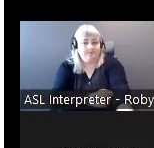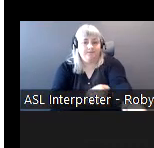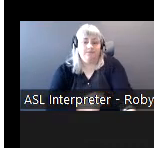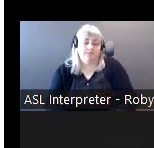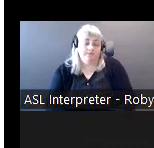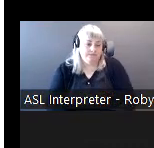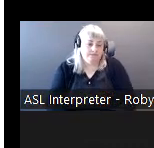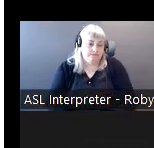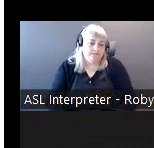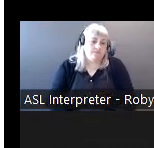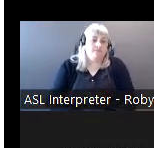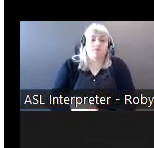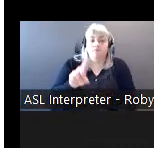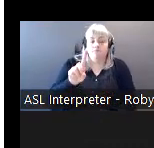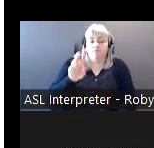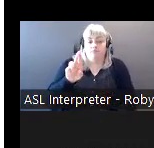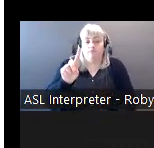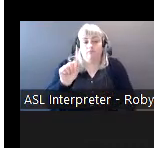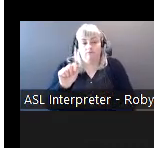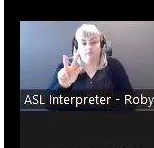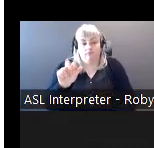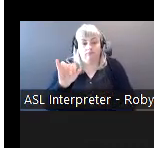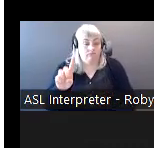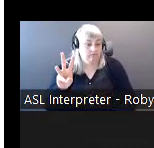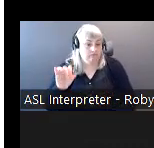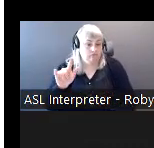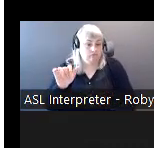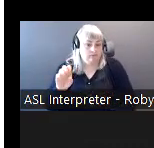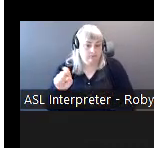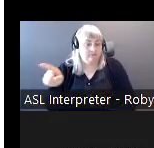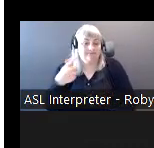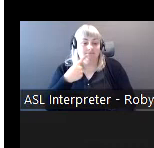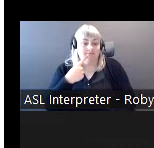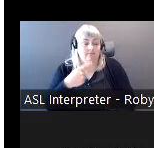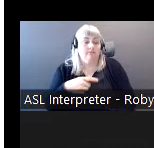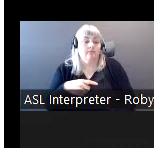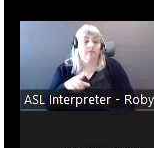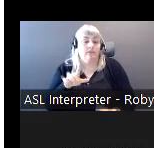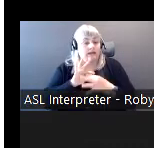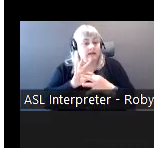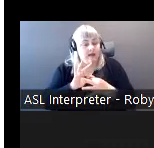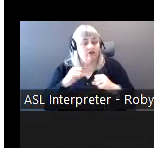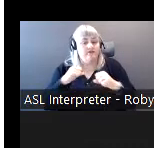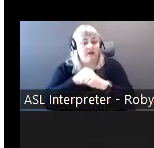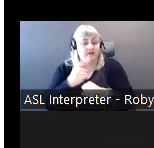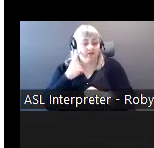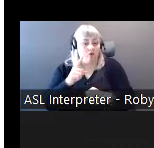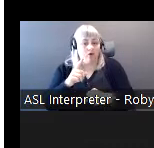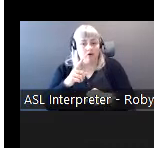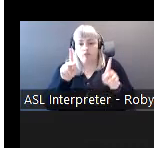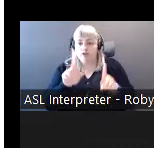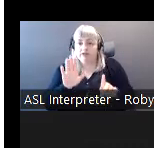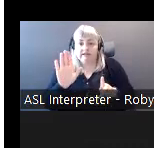And Dr. David Williams said, being engaged and fighting for one's future and trying to make a difference